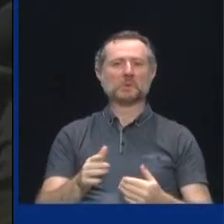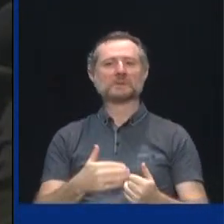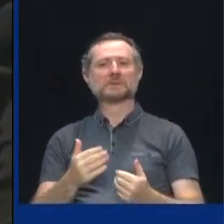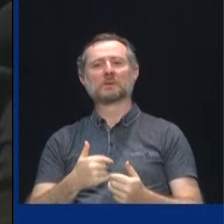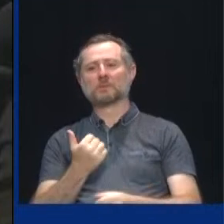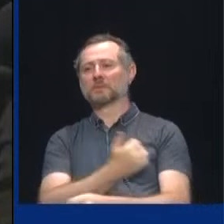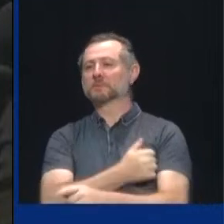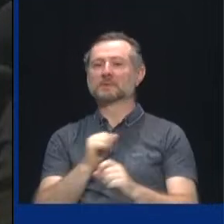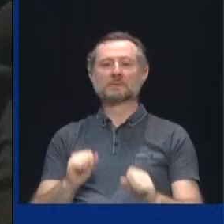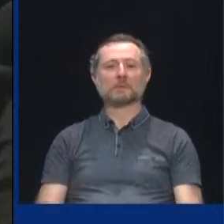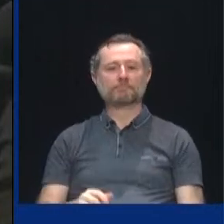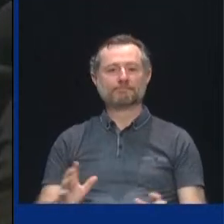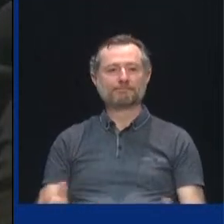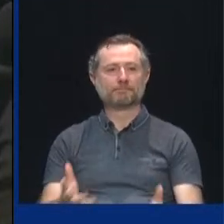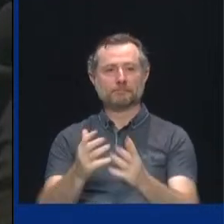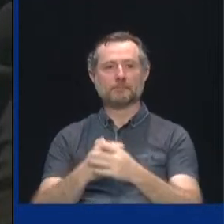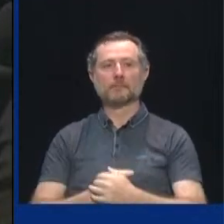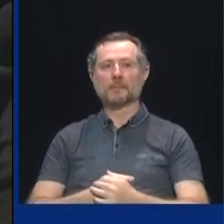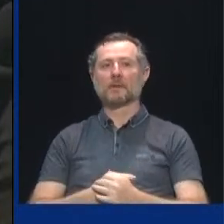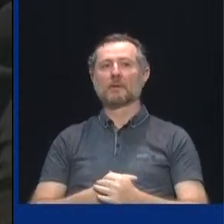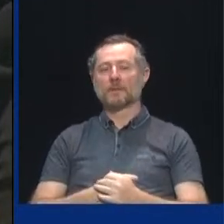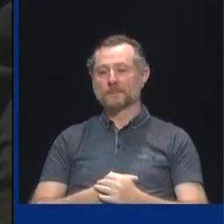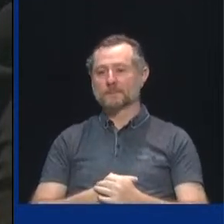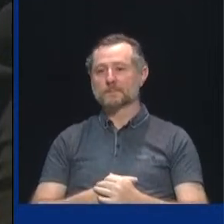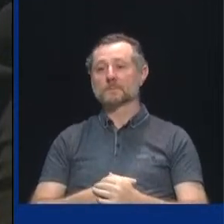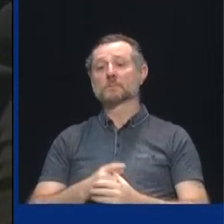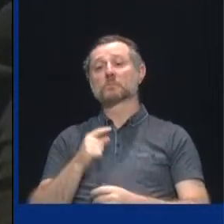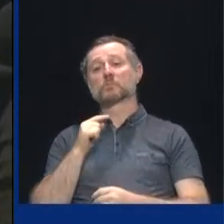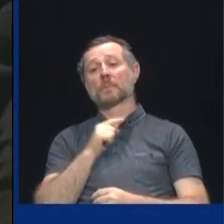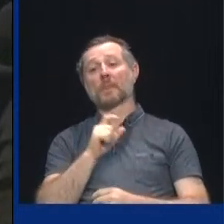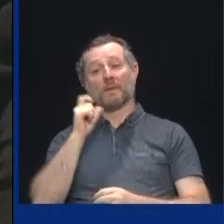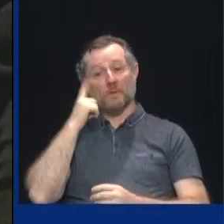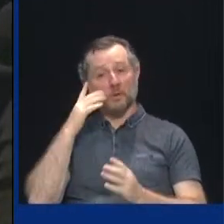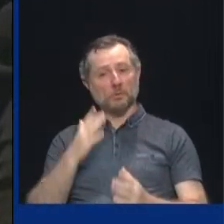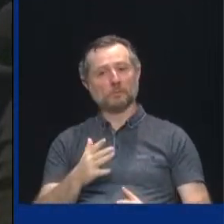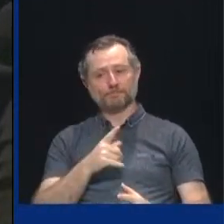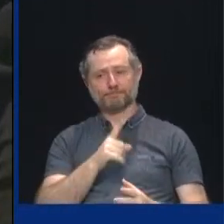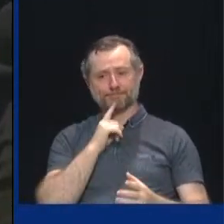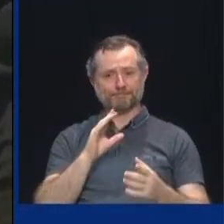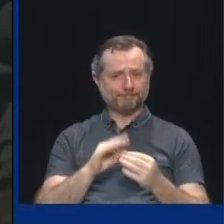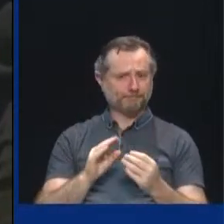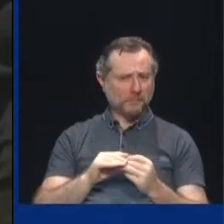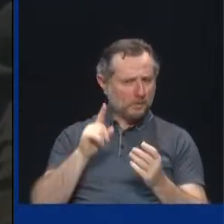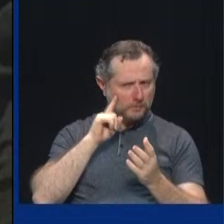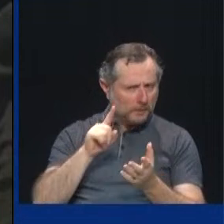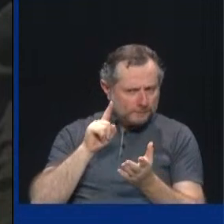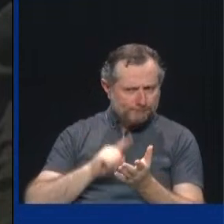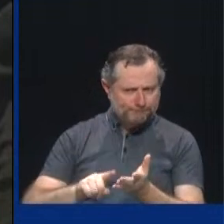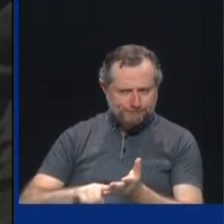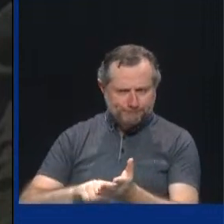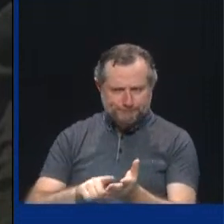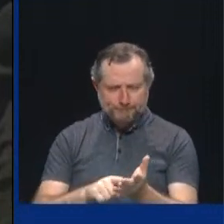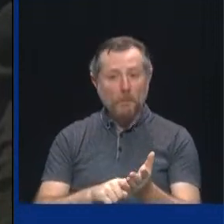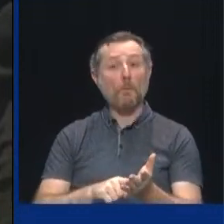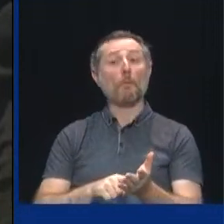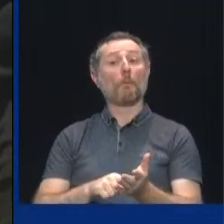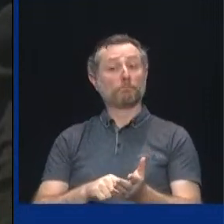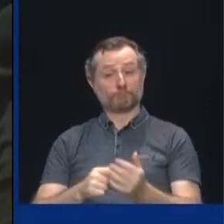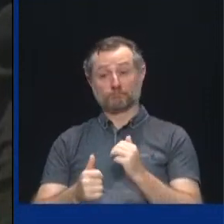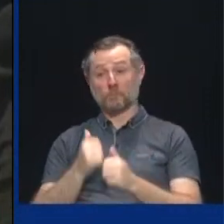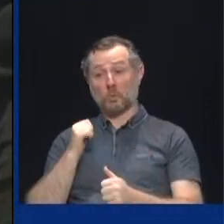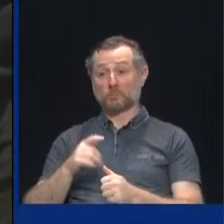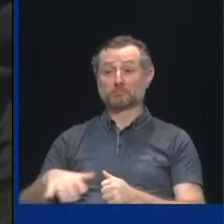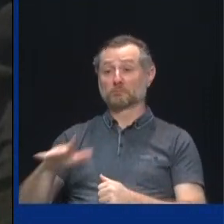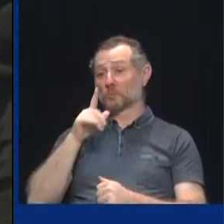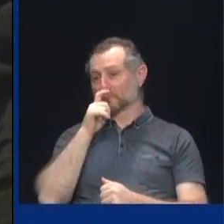it. The research, as the governor talked to us, is showing us that the great majority of those who sadly and